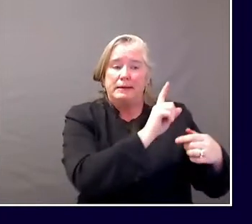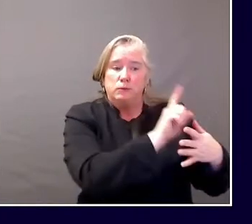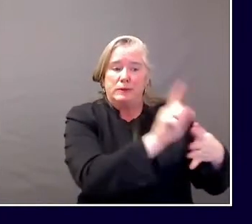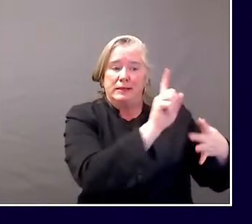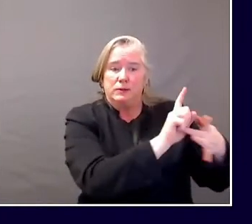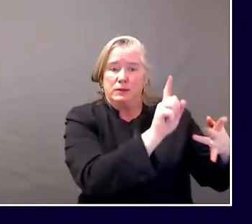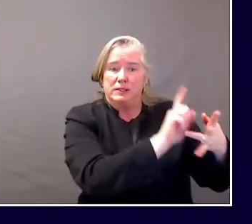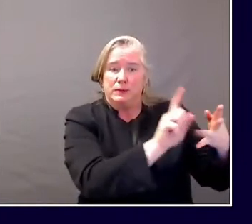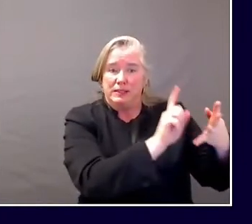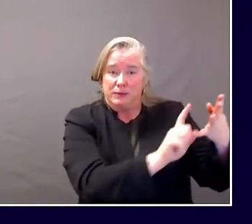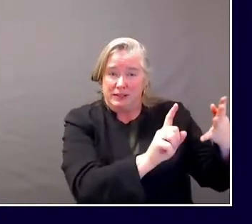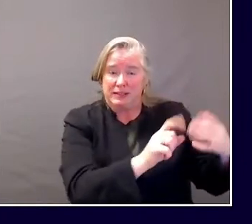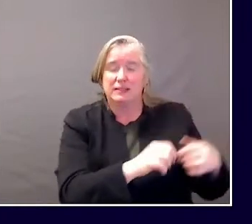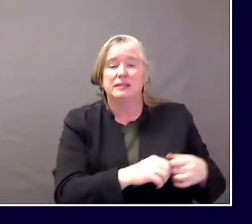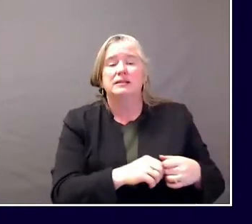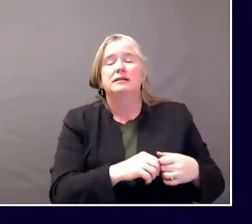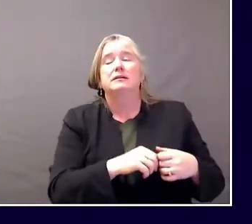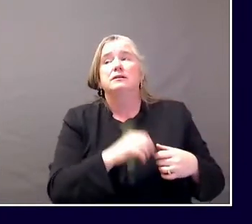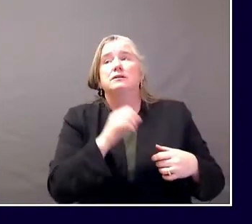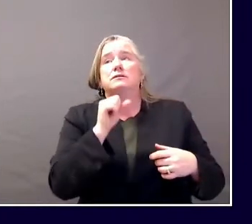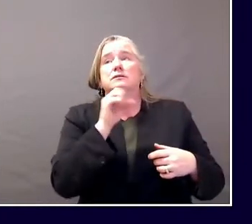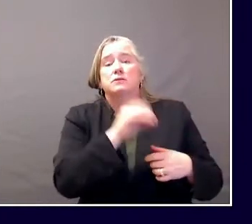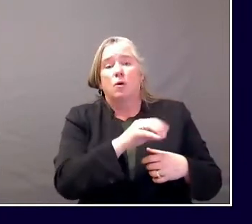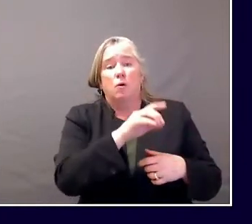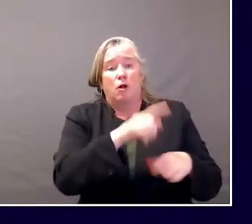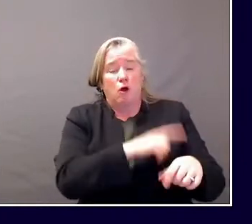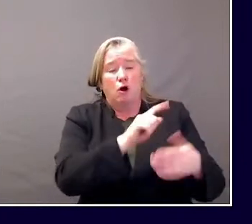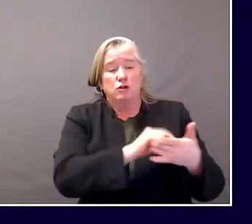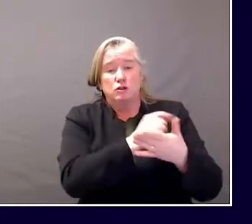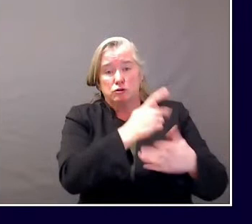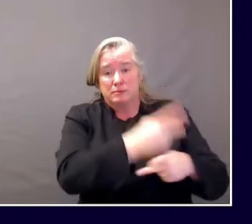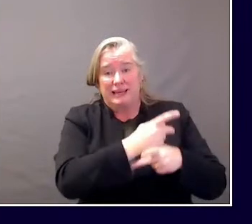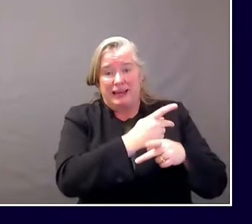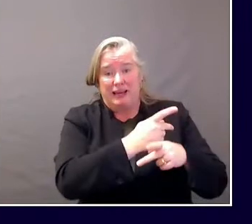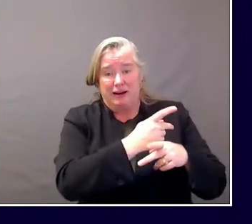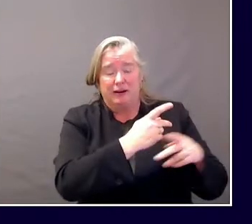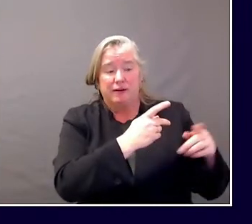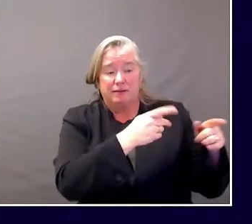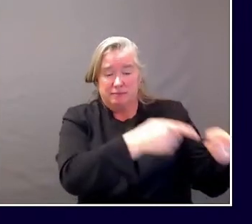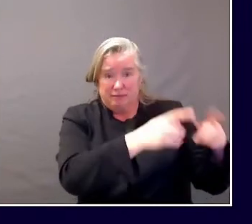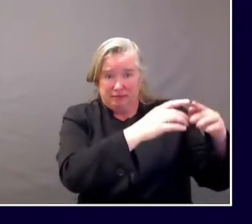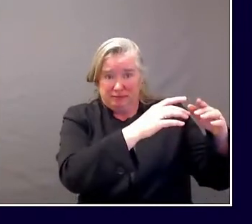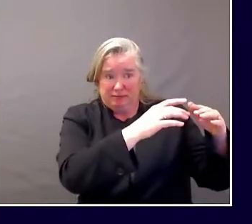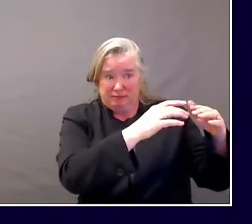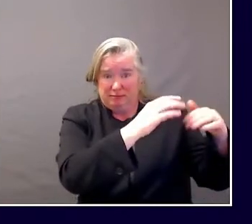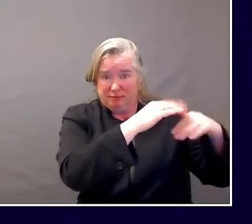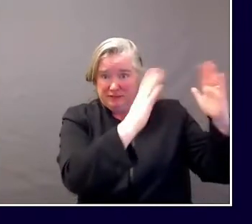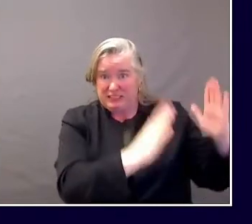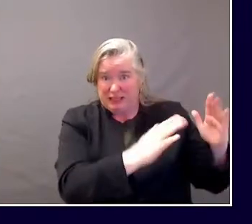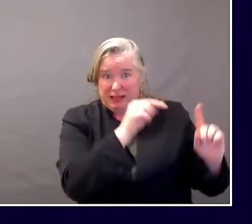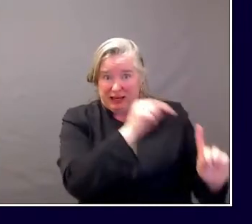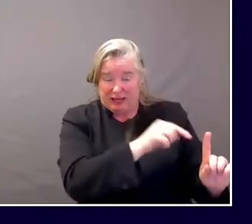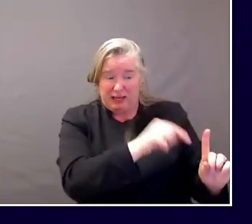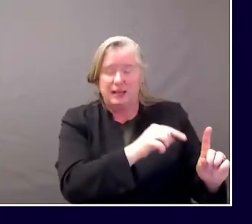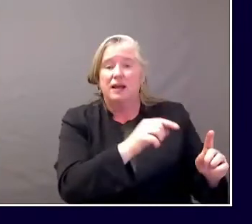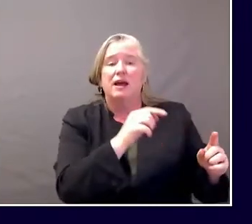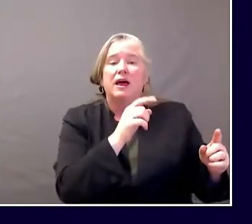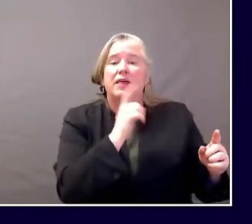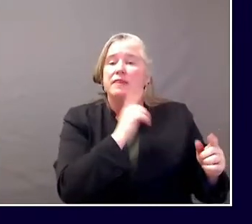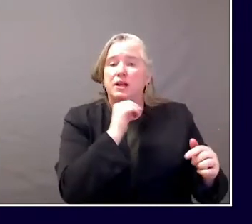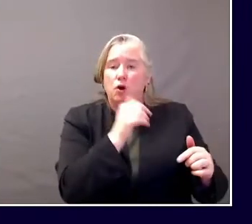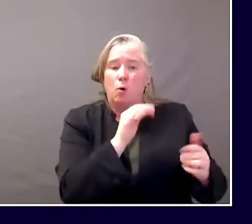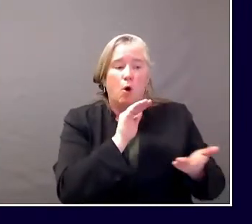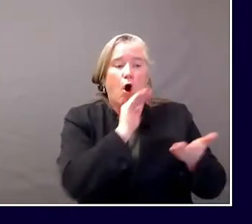care facility times 3. They don't go in and do everyone at once. They do them over a 3-clinic